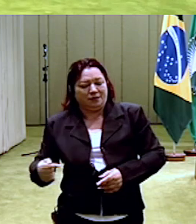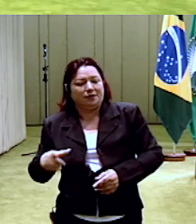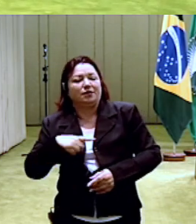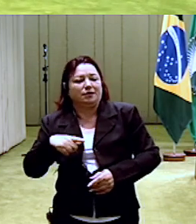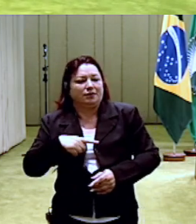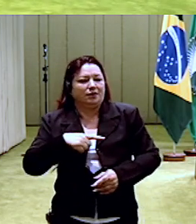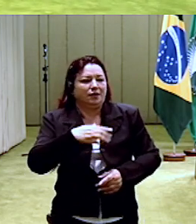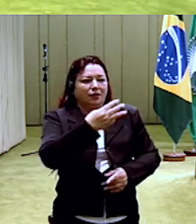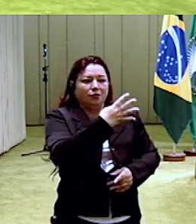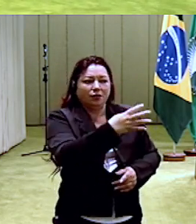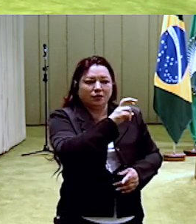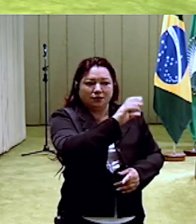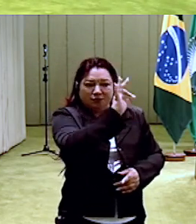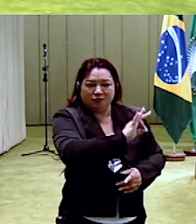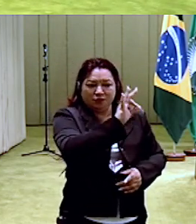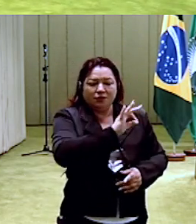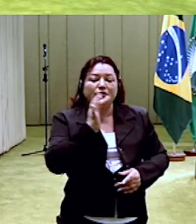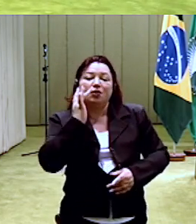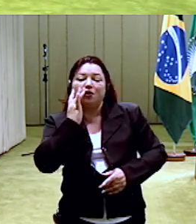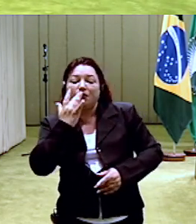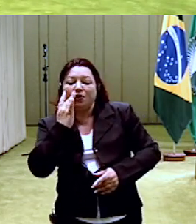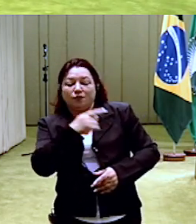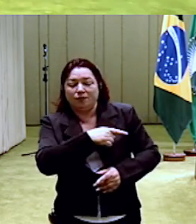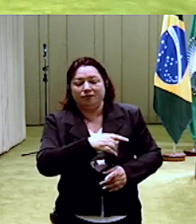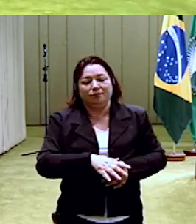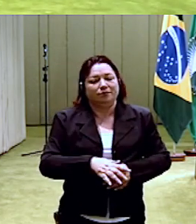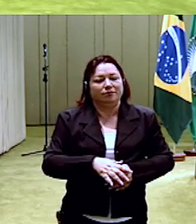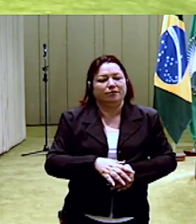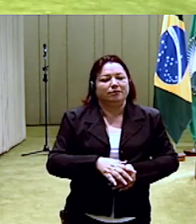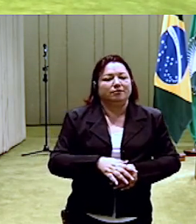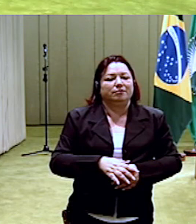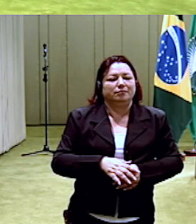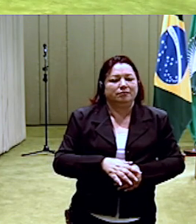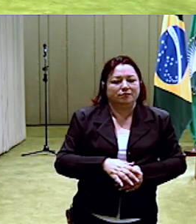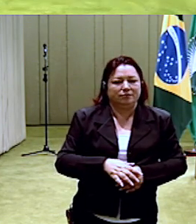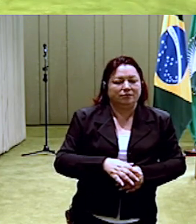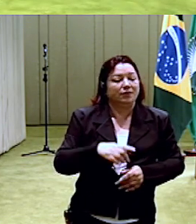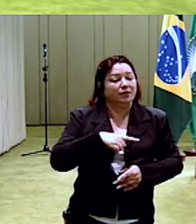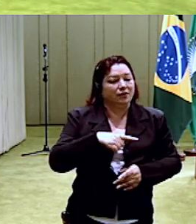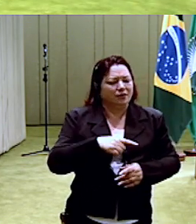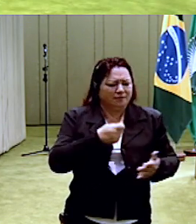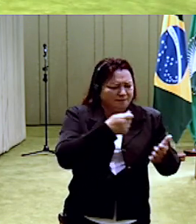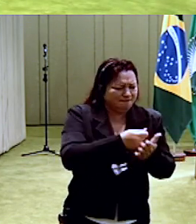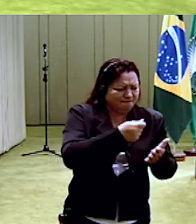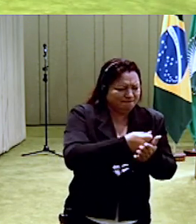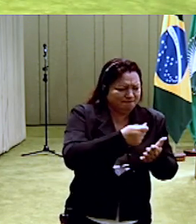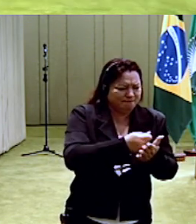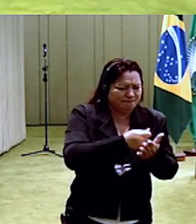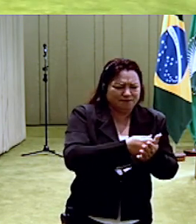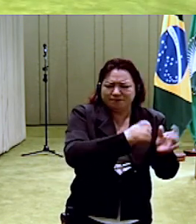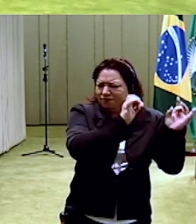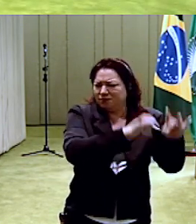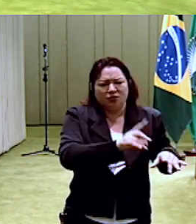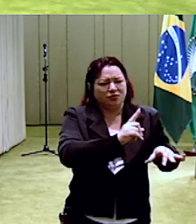of the gold that we have in Tanzania. Again, persistent and not to give up, no matter what stand on